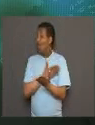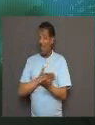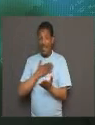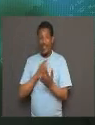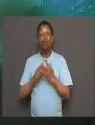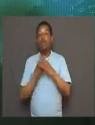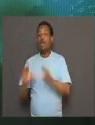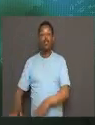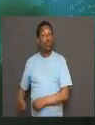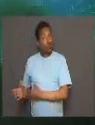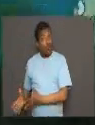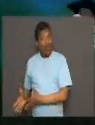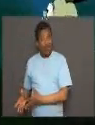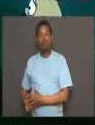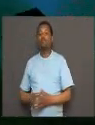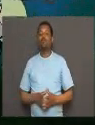begin, students.